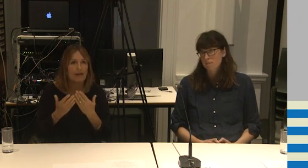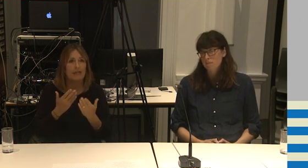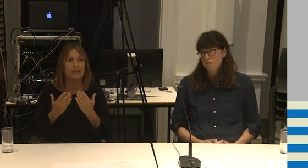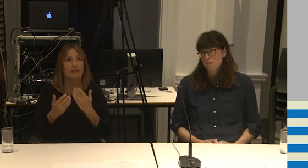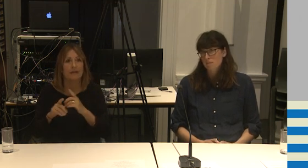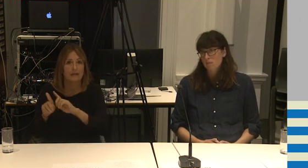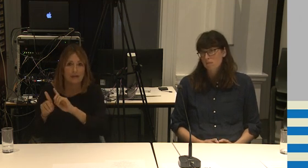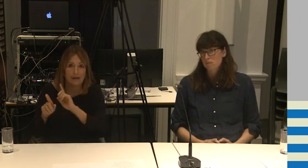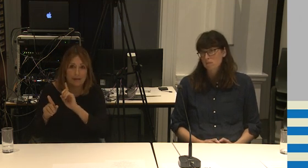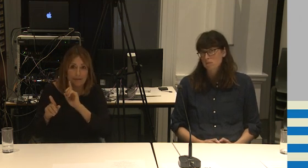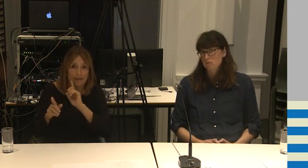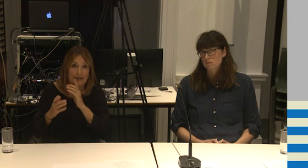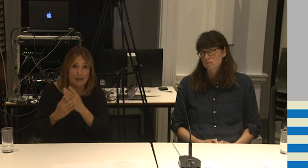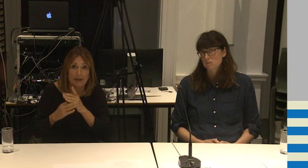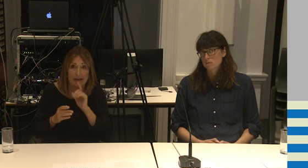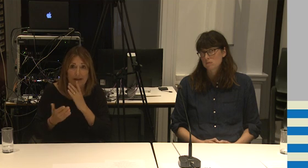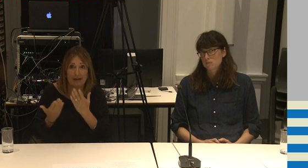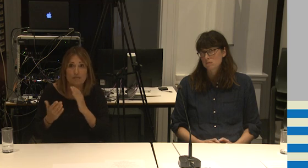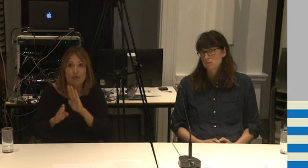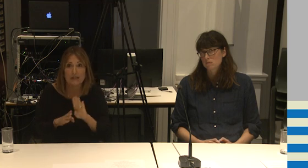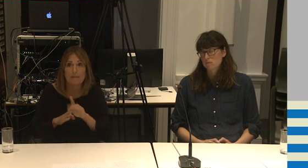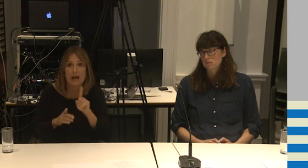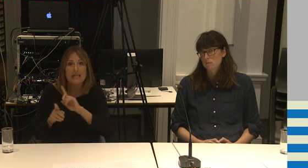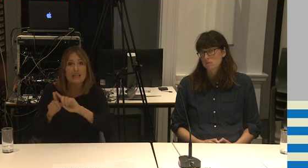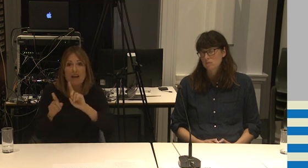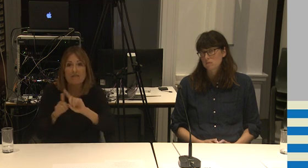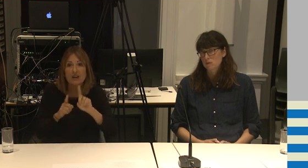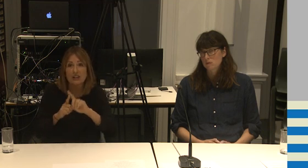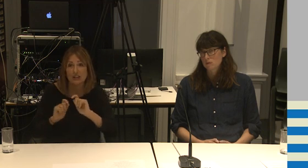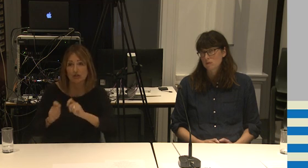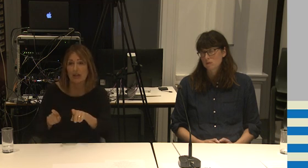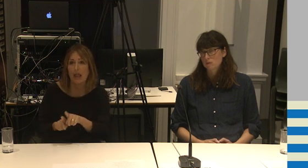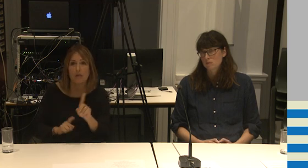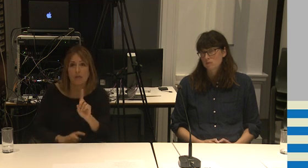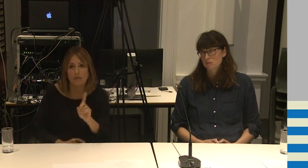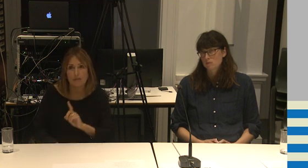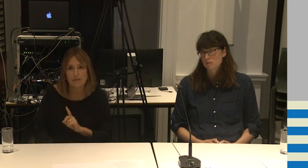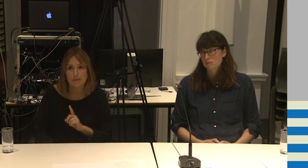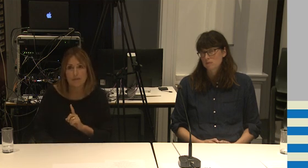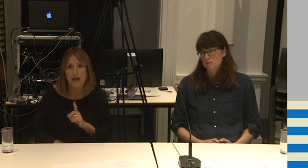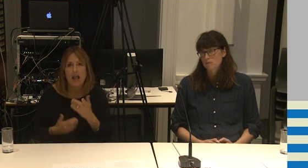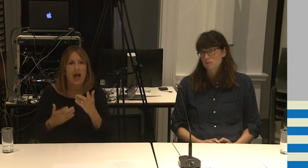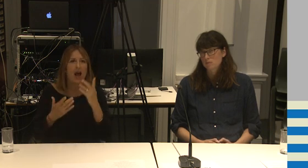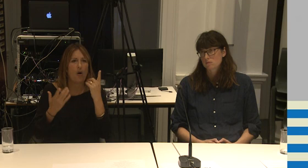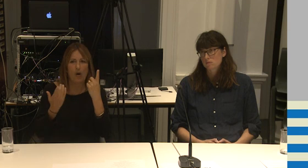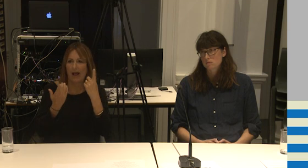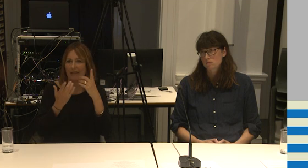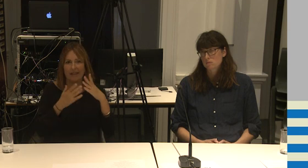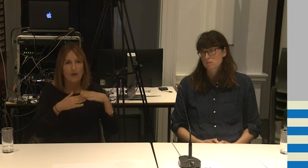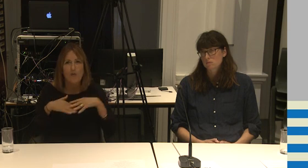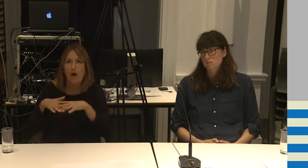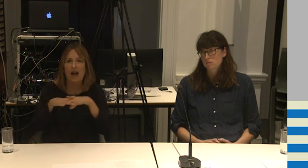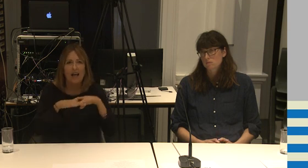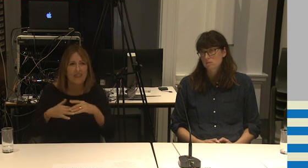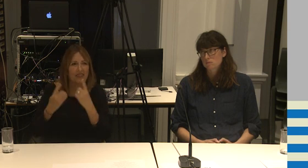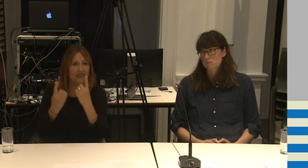terms. But I think the mistake is in fact that diversity is often treated as an homogenous idea. There's only